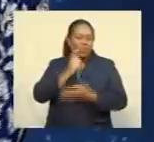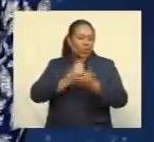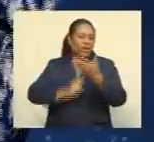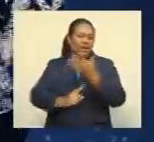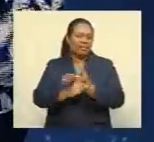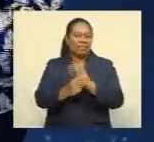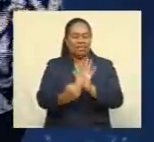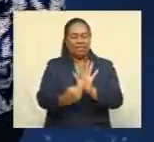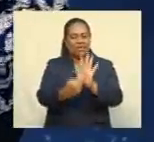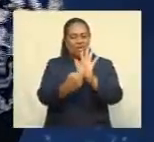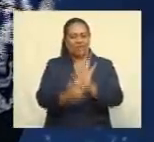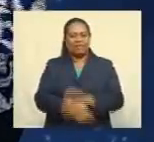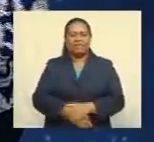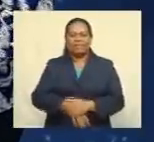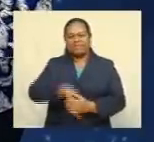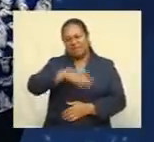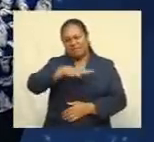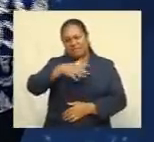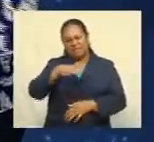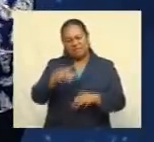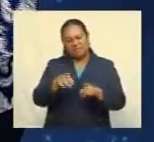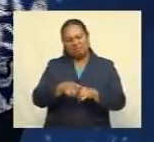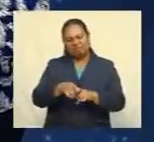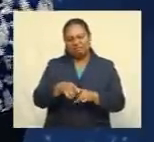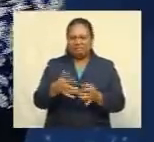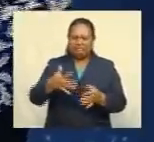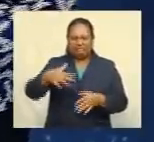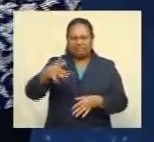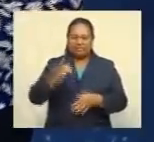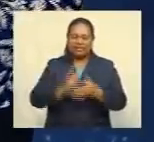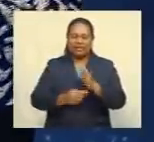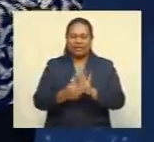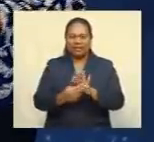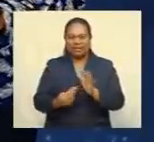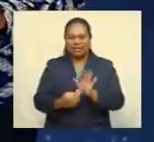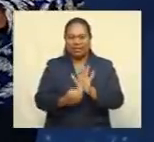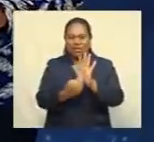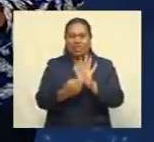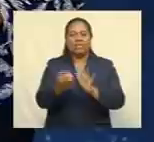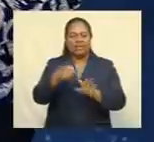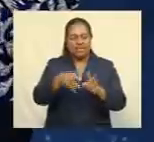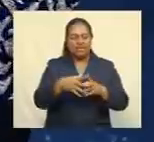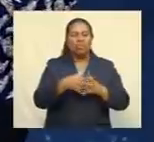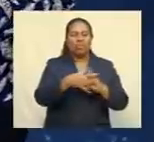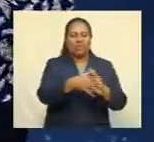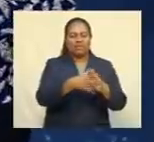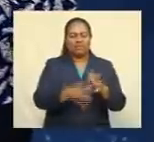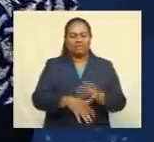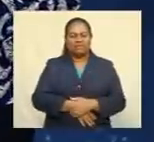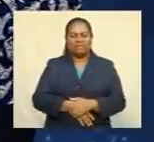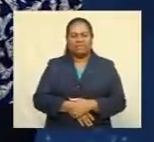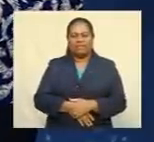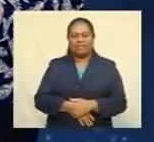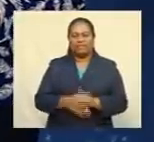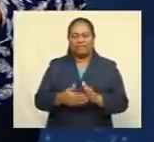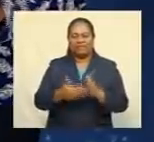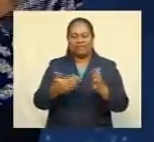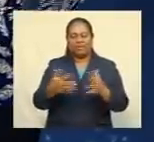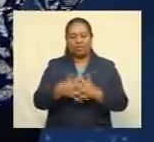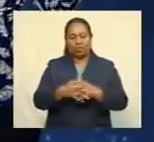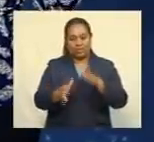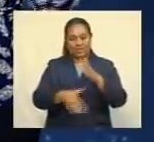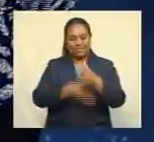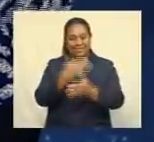north, which may be a slight disturbance to the northerners and the western division. And looking further on to